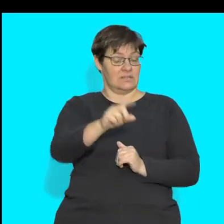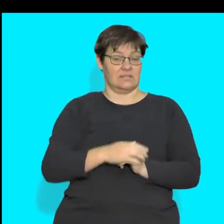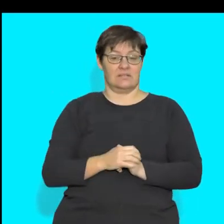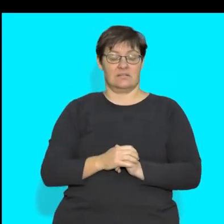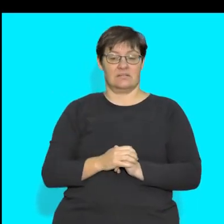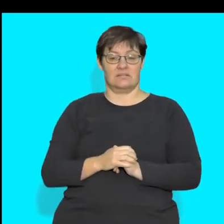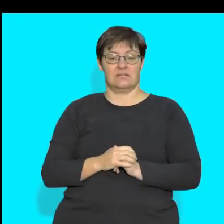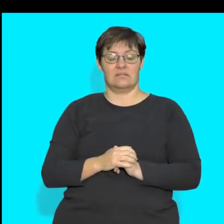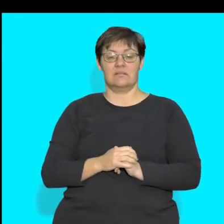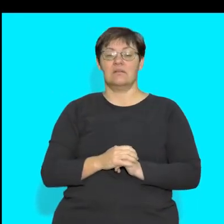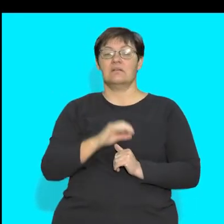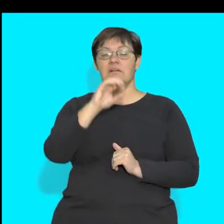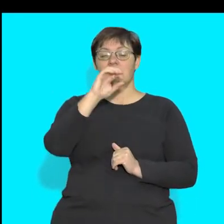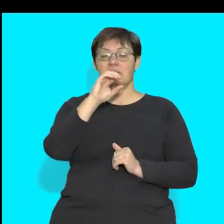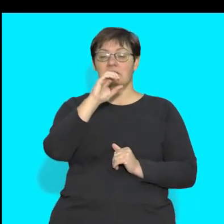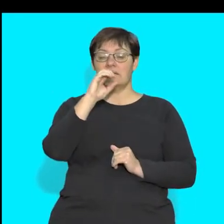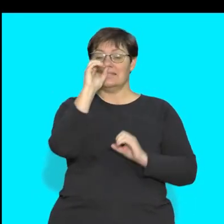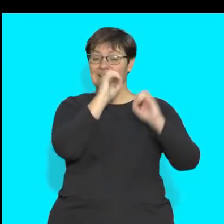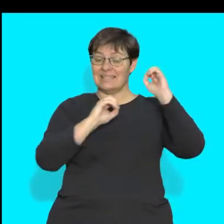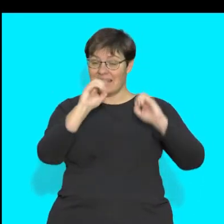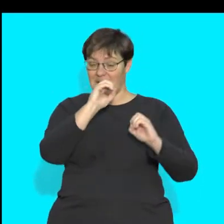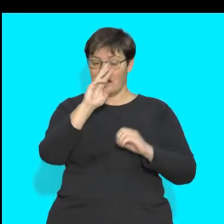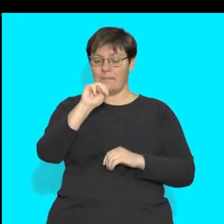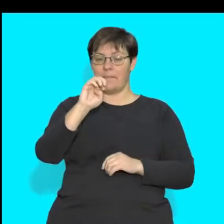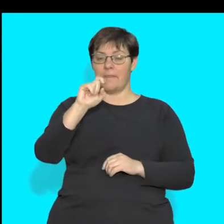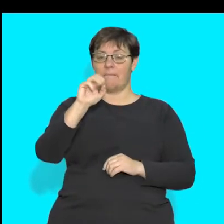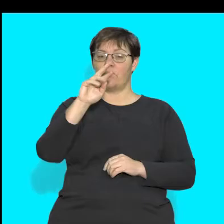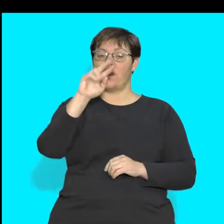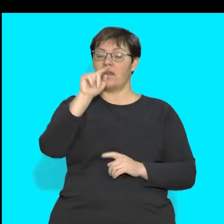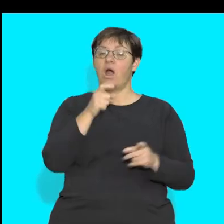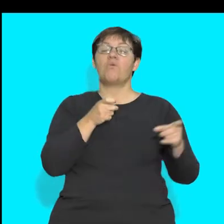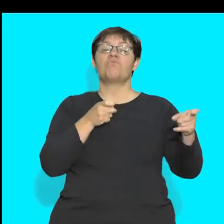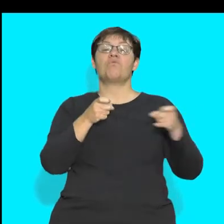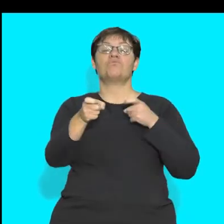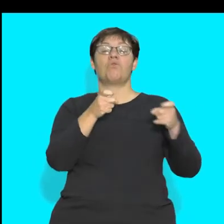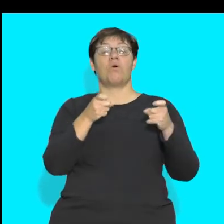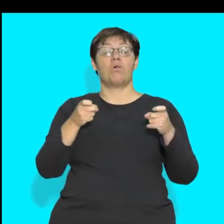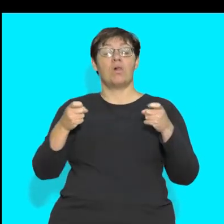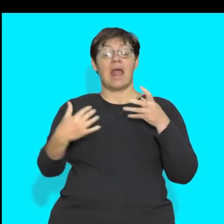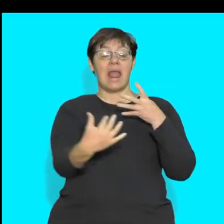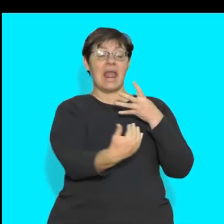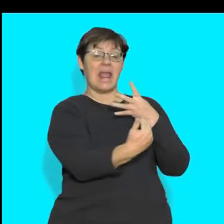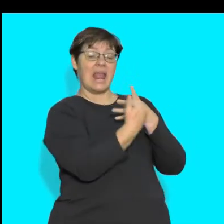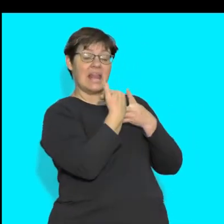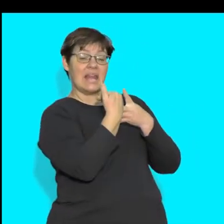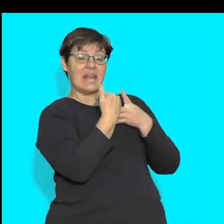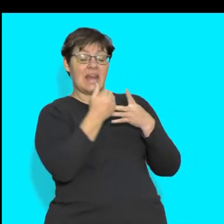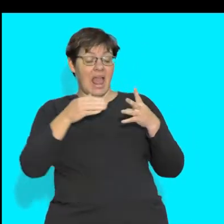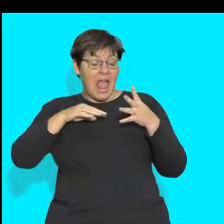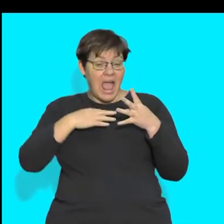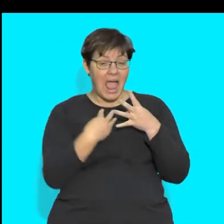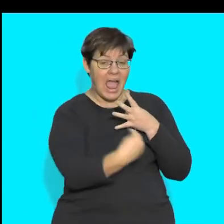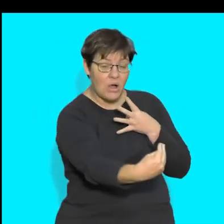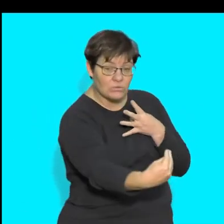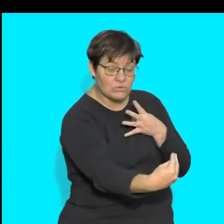cell membrane that controls what enters and exits the cell.